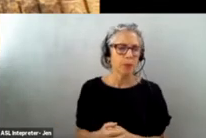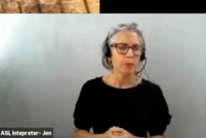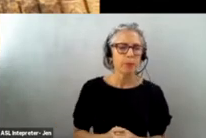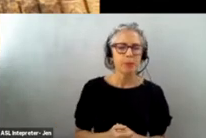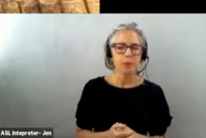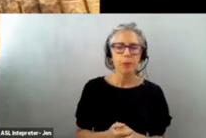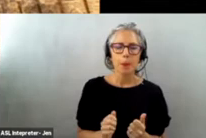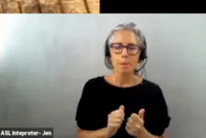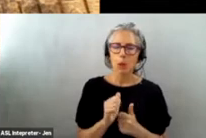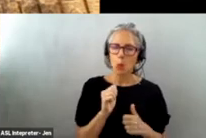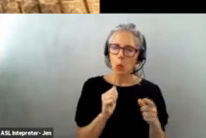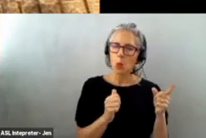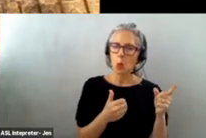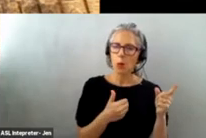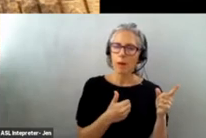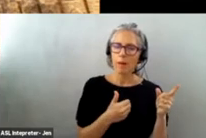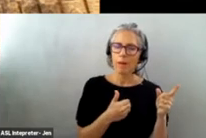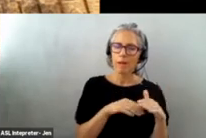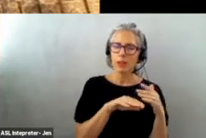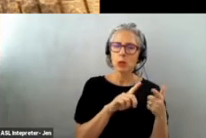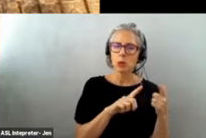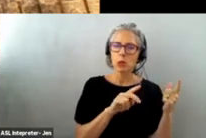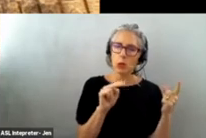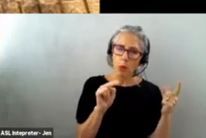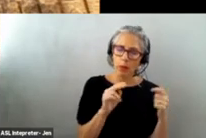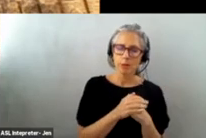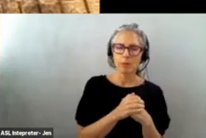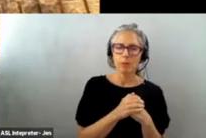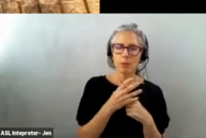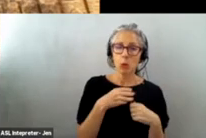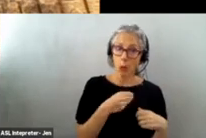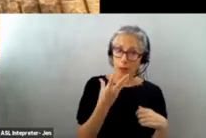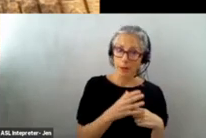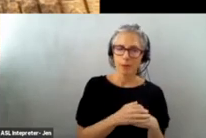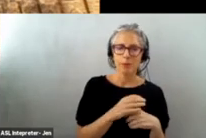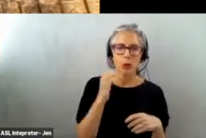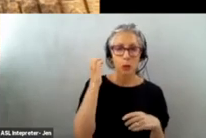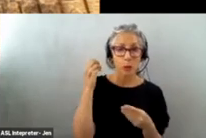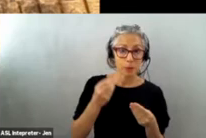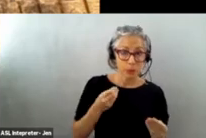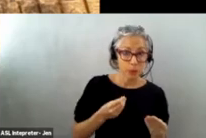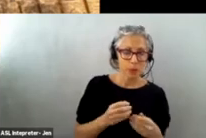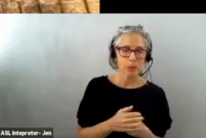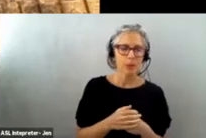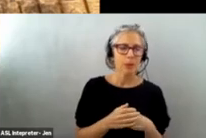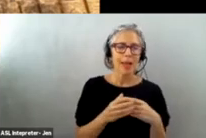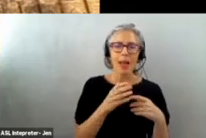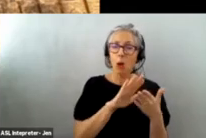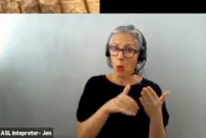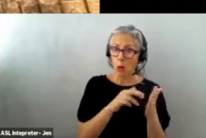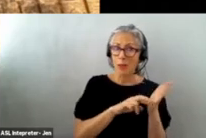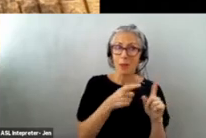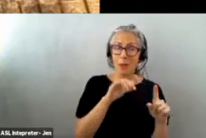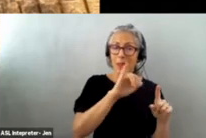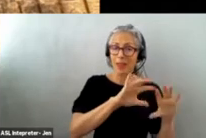this is problematic for many reasons, but one I'd point out is that it only provides a fragment of the story of autism.